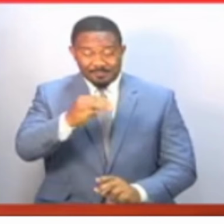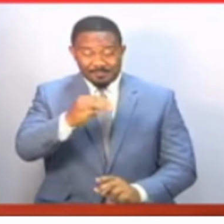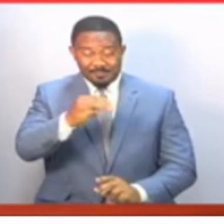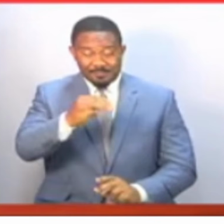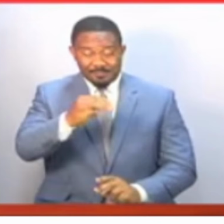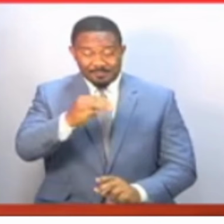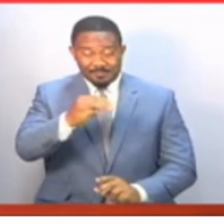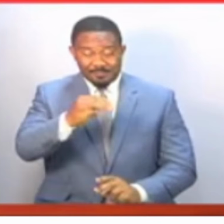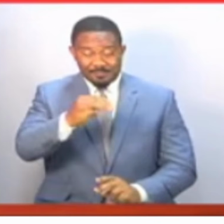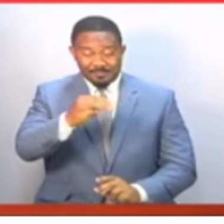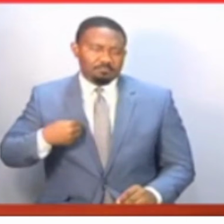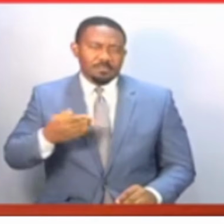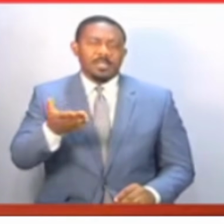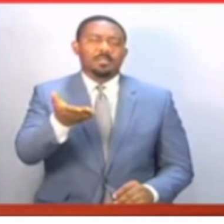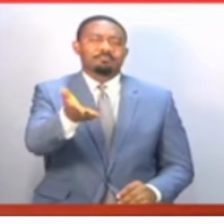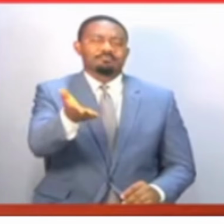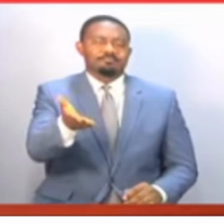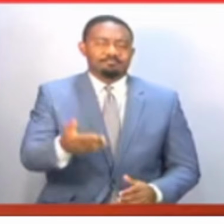yes.